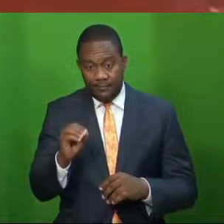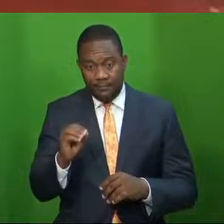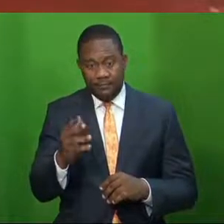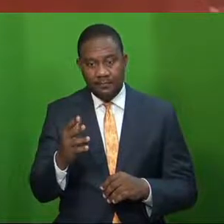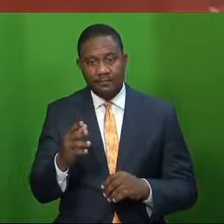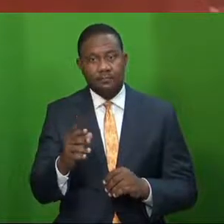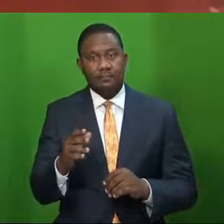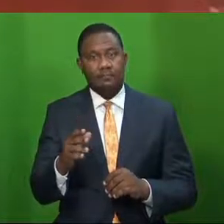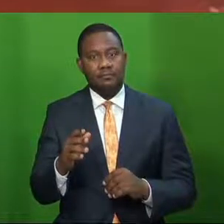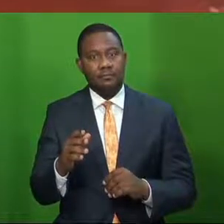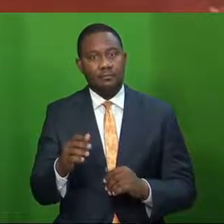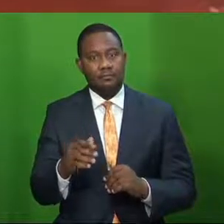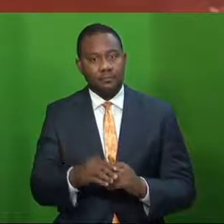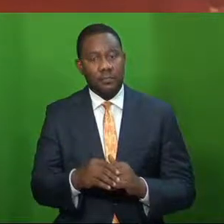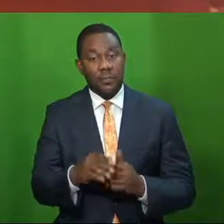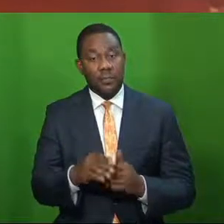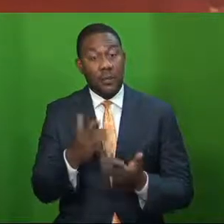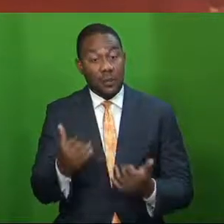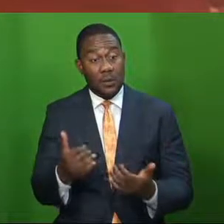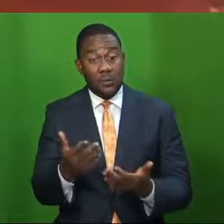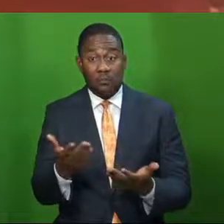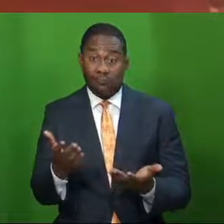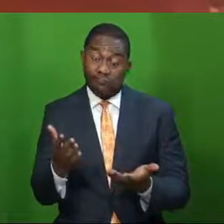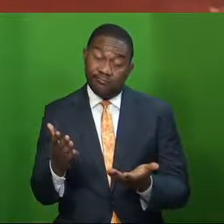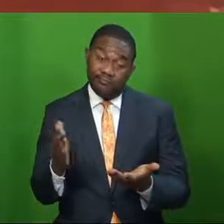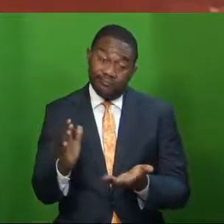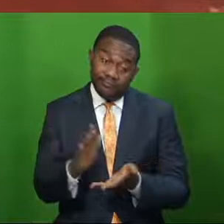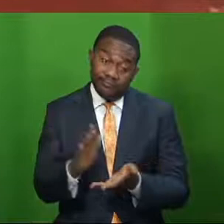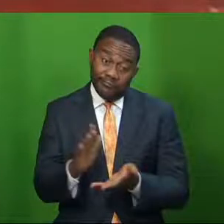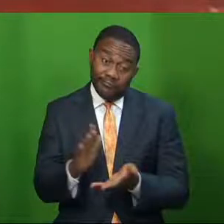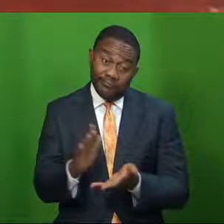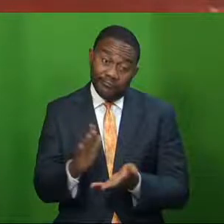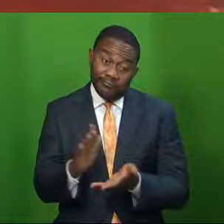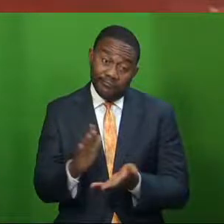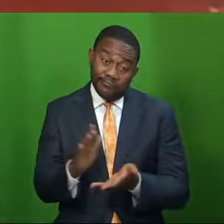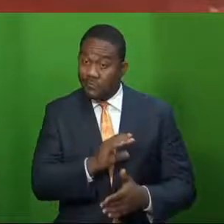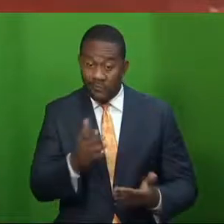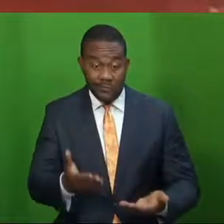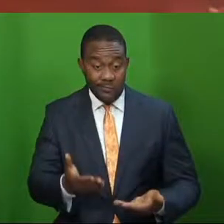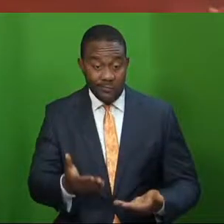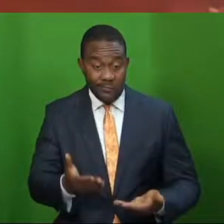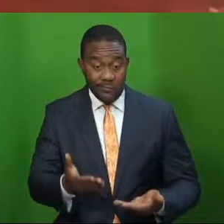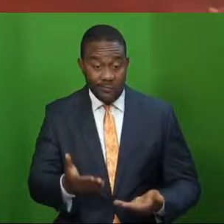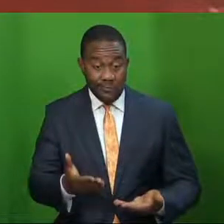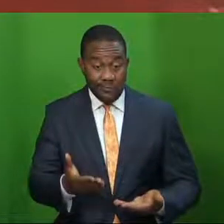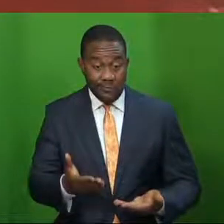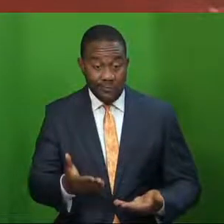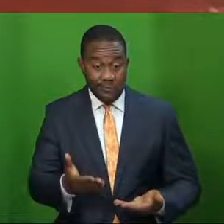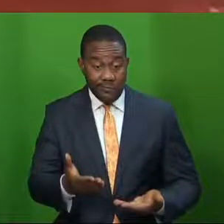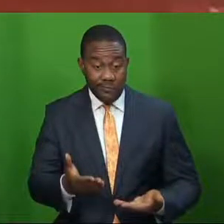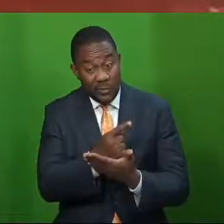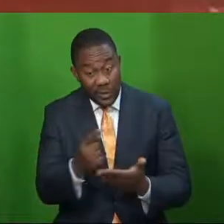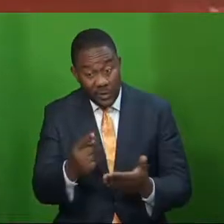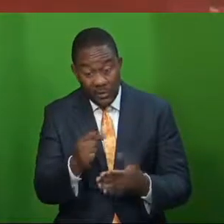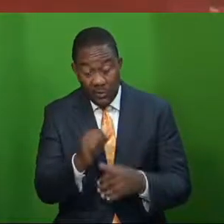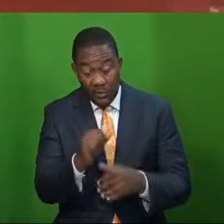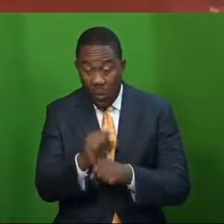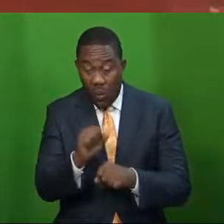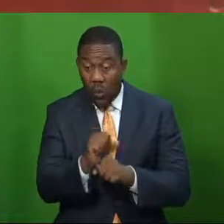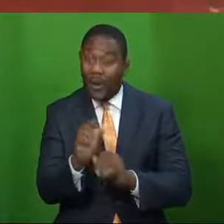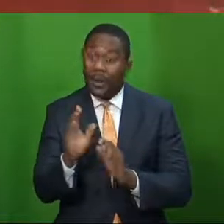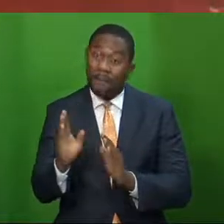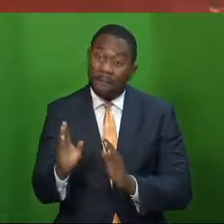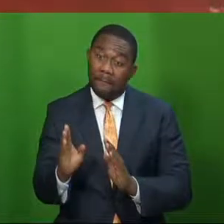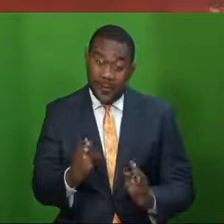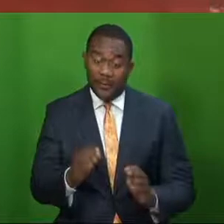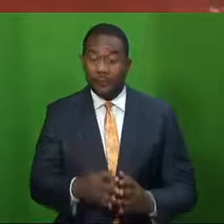Business Committee submits to this House the order in which the business of the House shall be taken during the ensuing week.